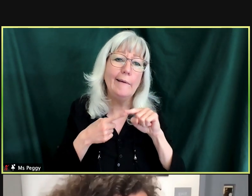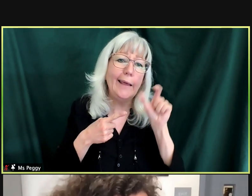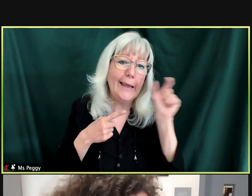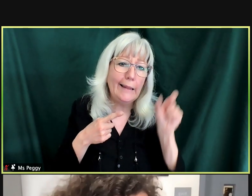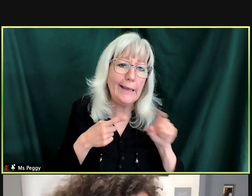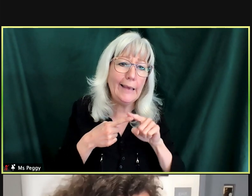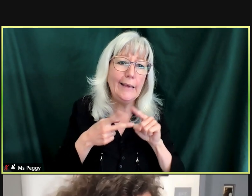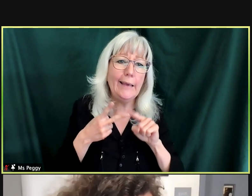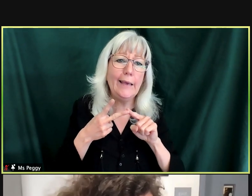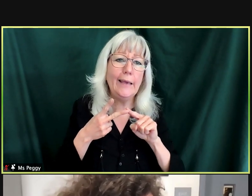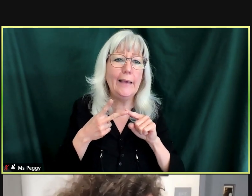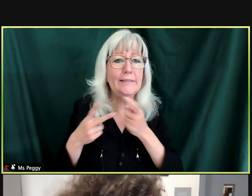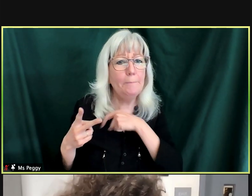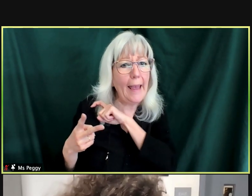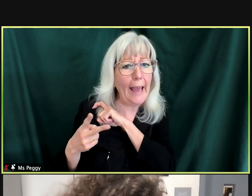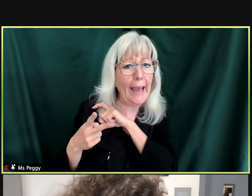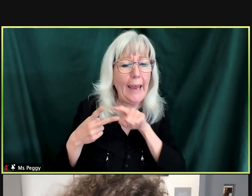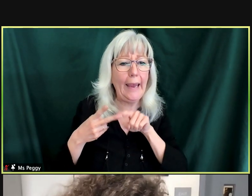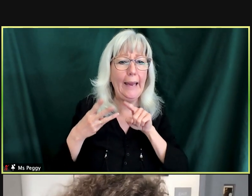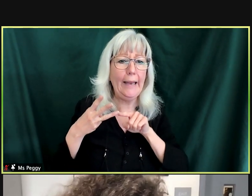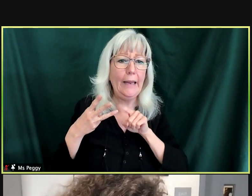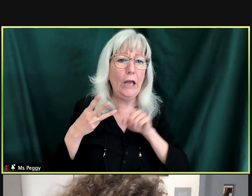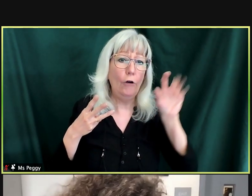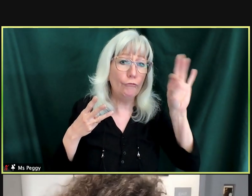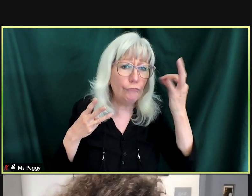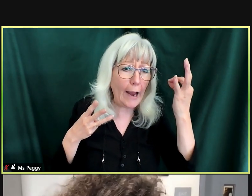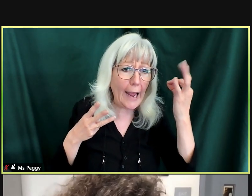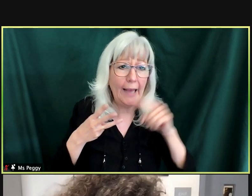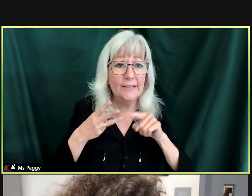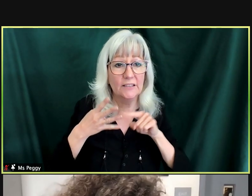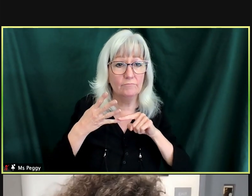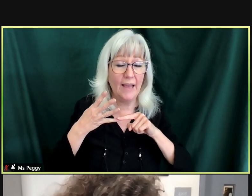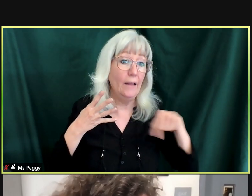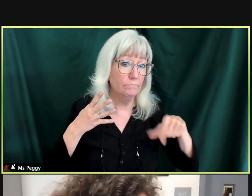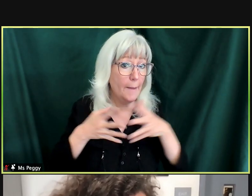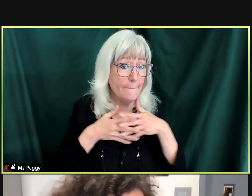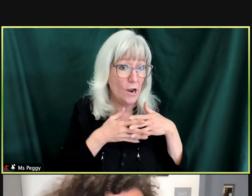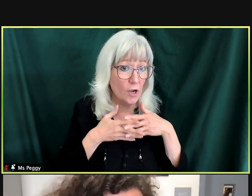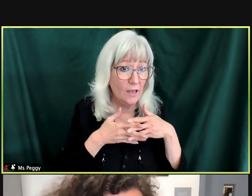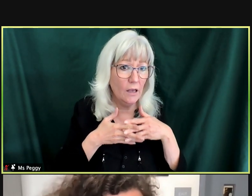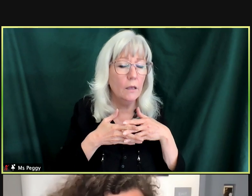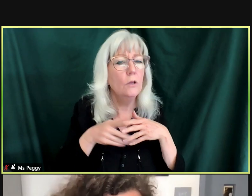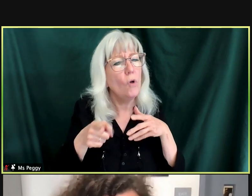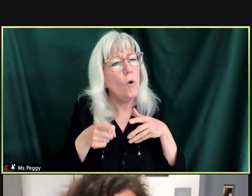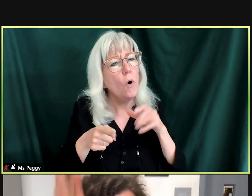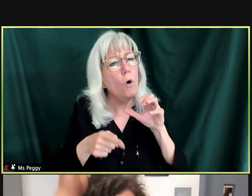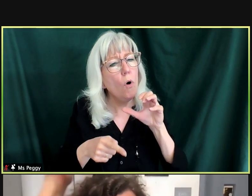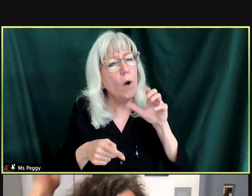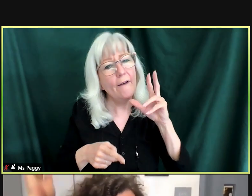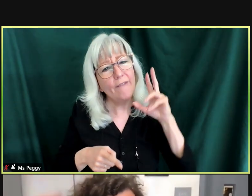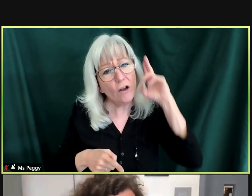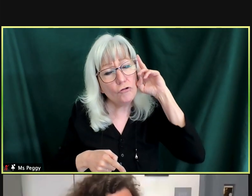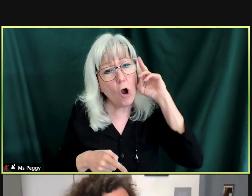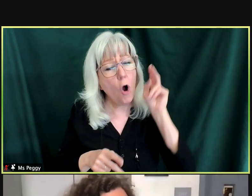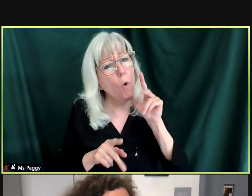here very well. And he saw this as like a pathway to heaven, like a stairway to